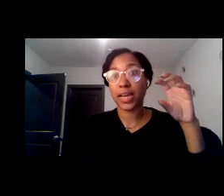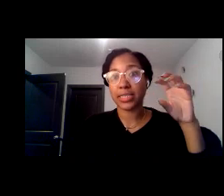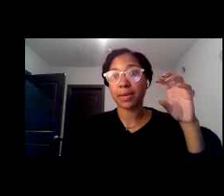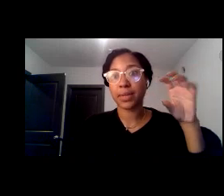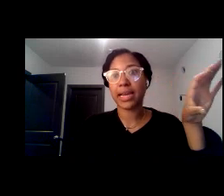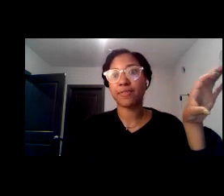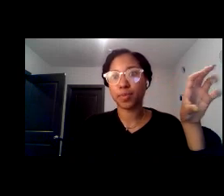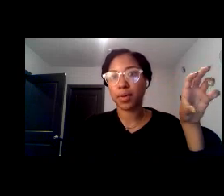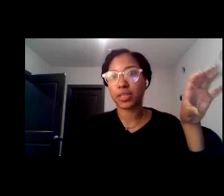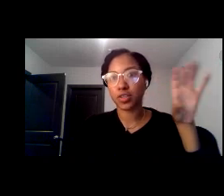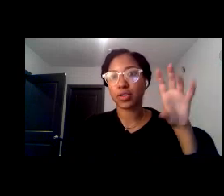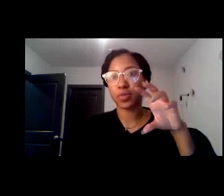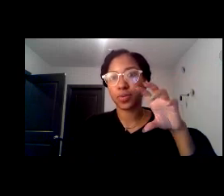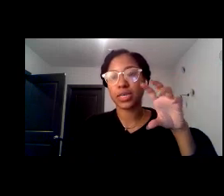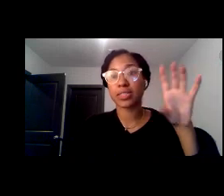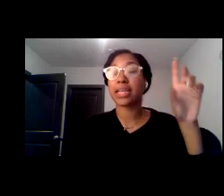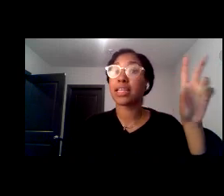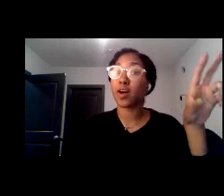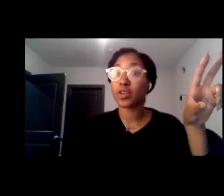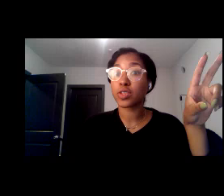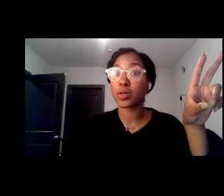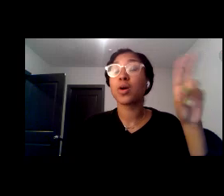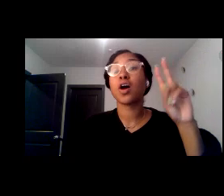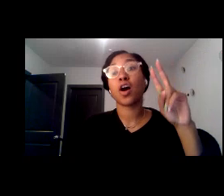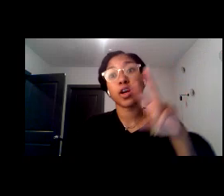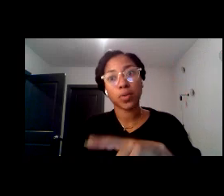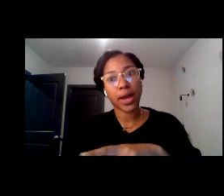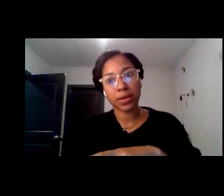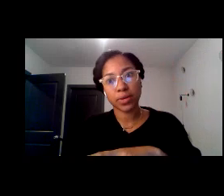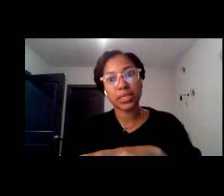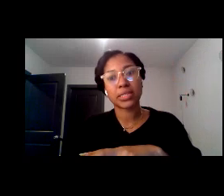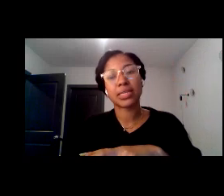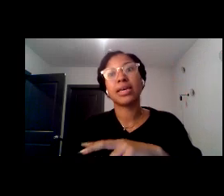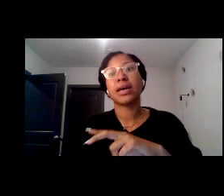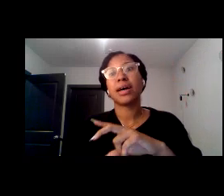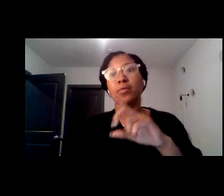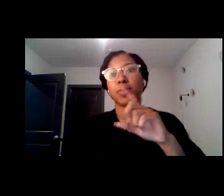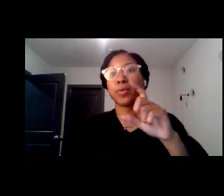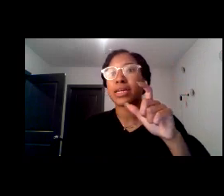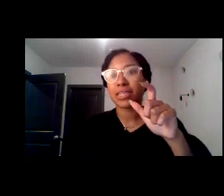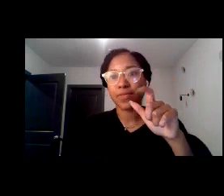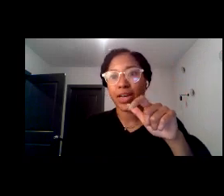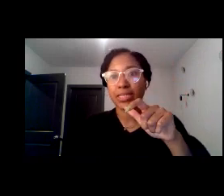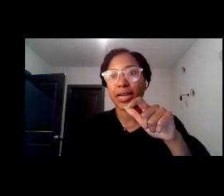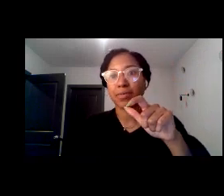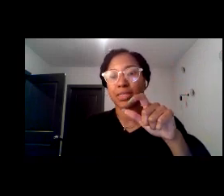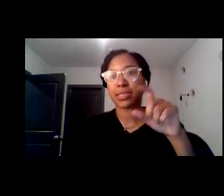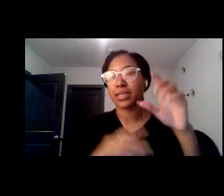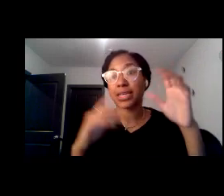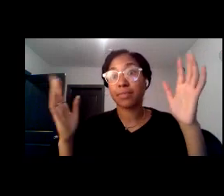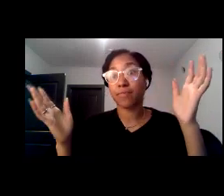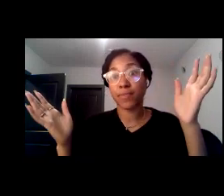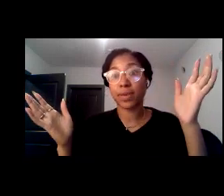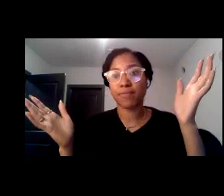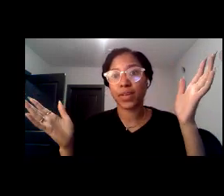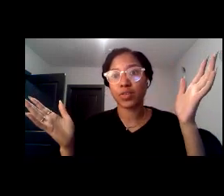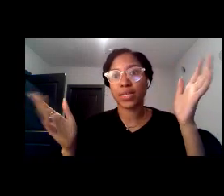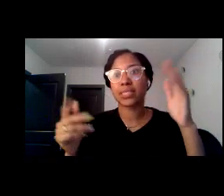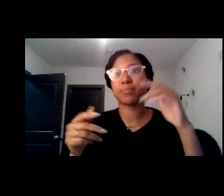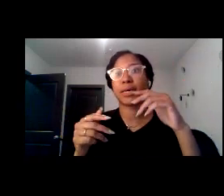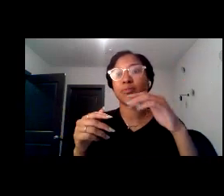based off of that timeline. Have you been monitored in 3 years? And then also, are you high risk? What we identify as high risk,